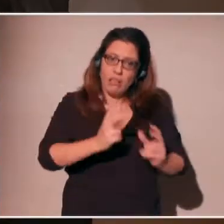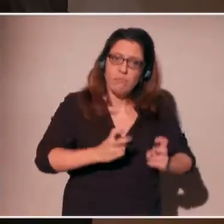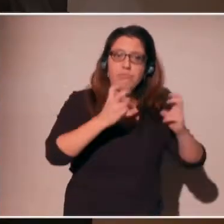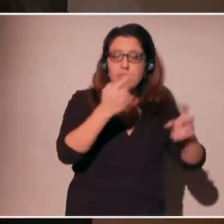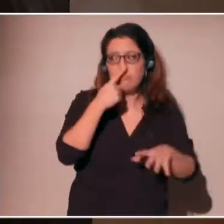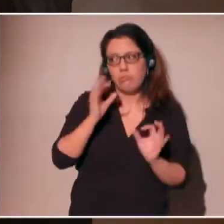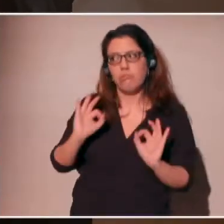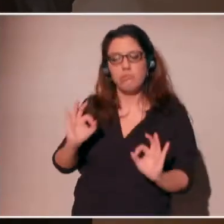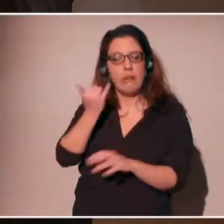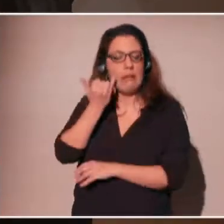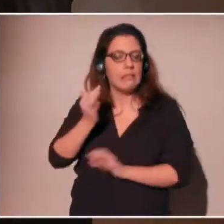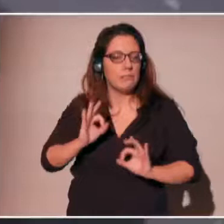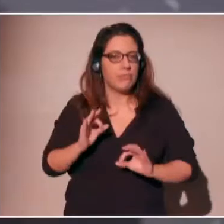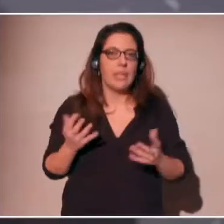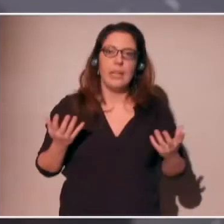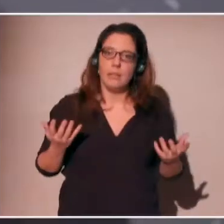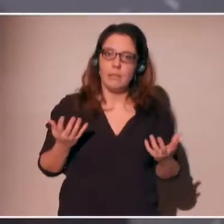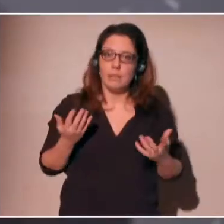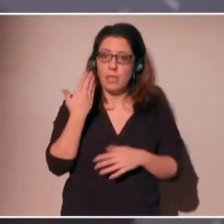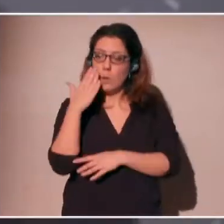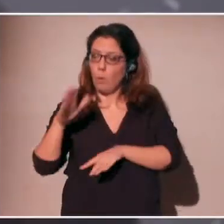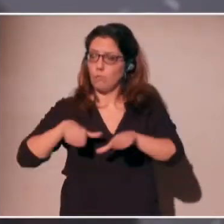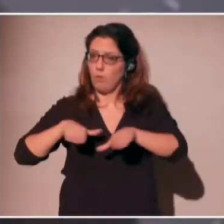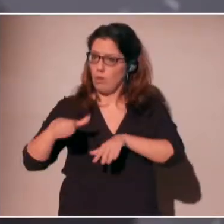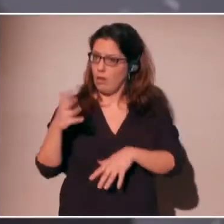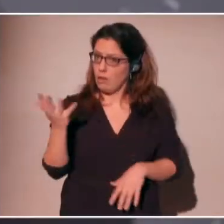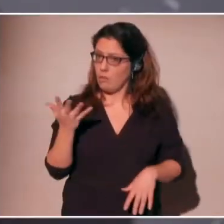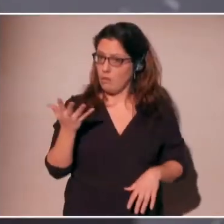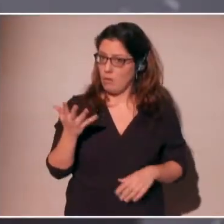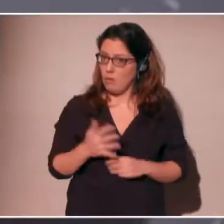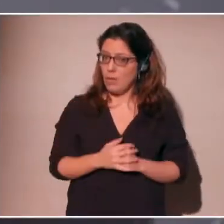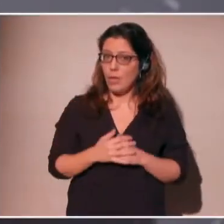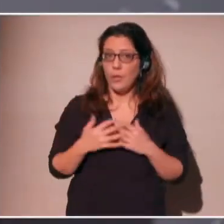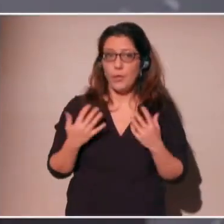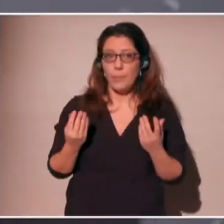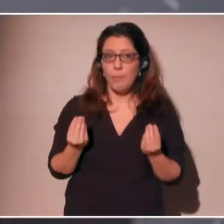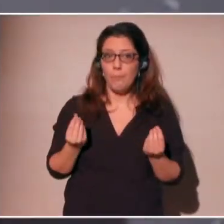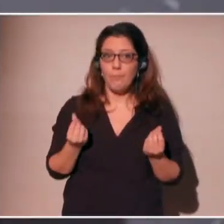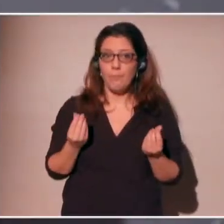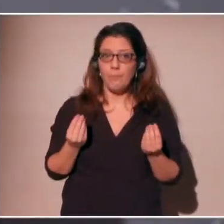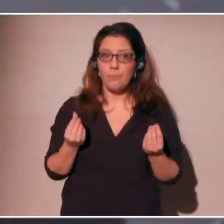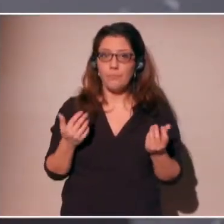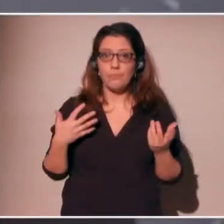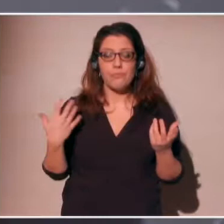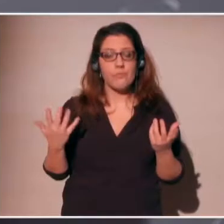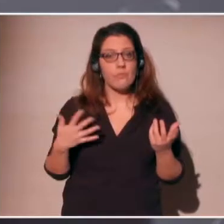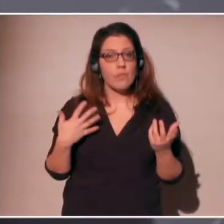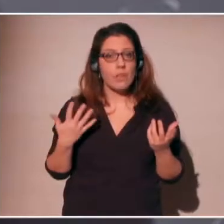the wages for young researchers. That's a great idea. But another way to solve this problem is actually to